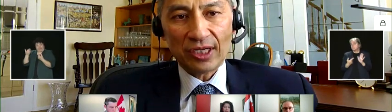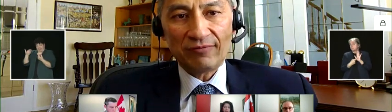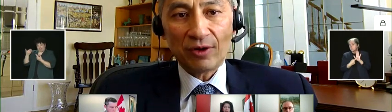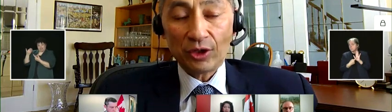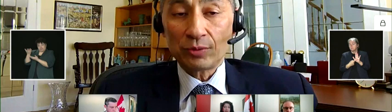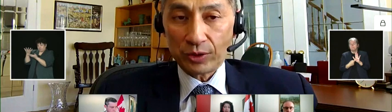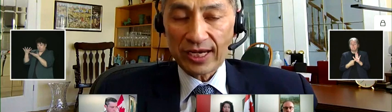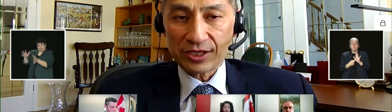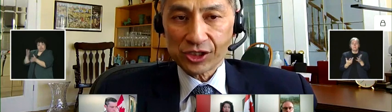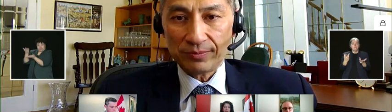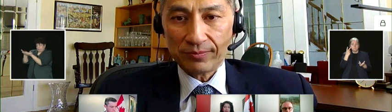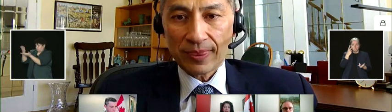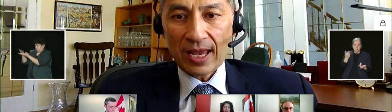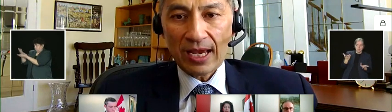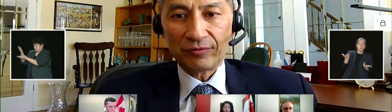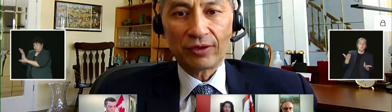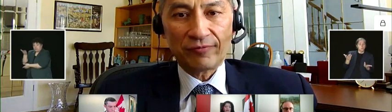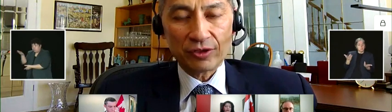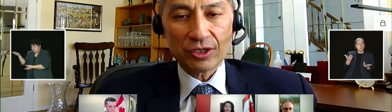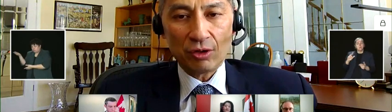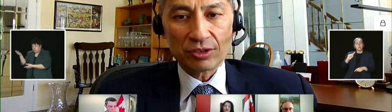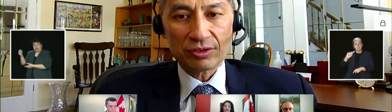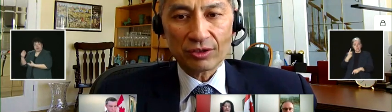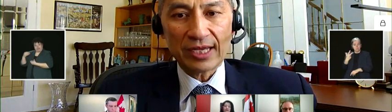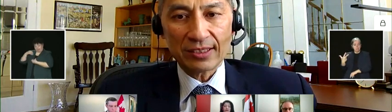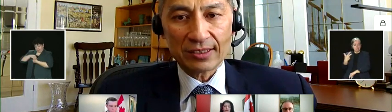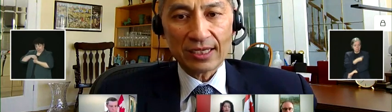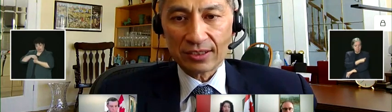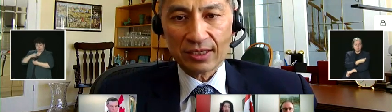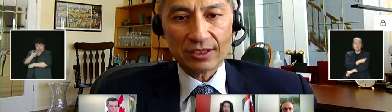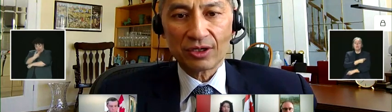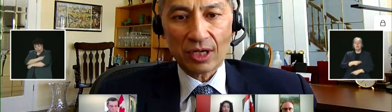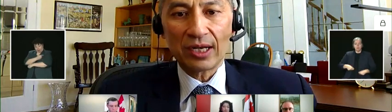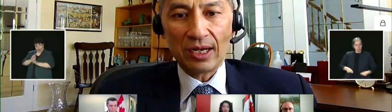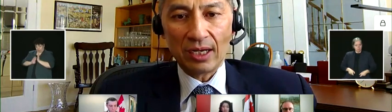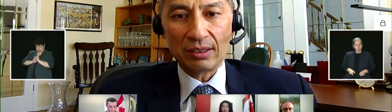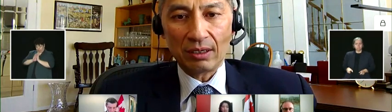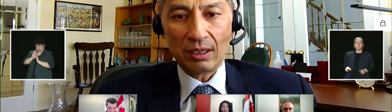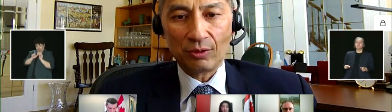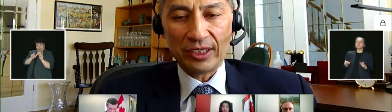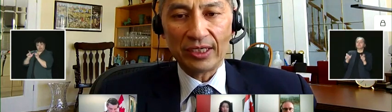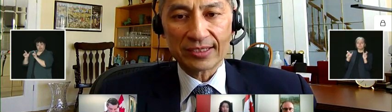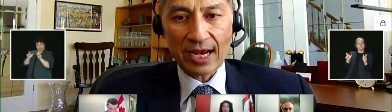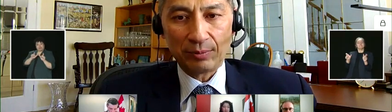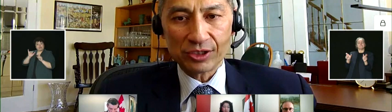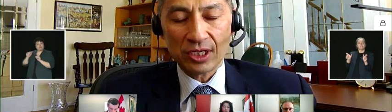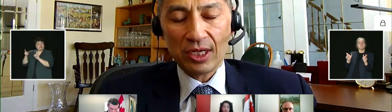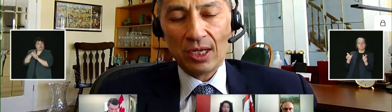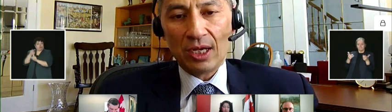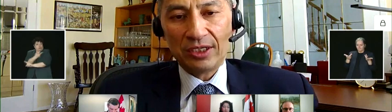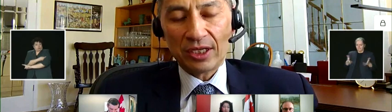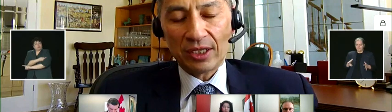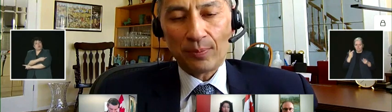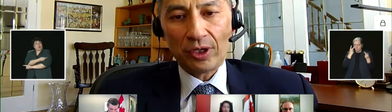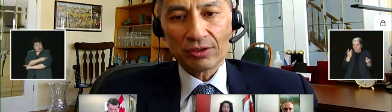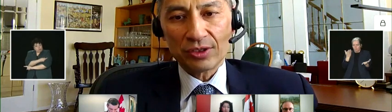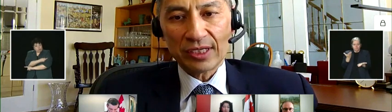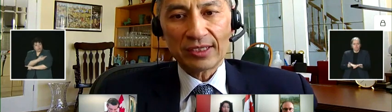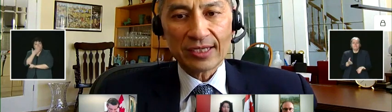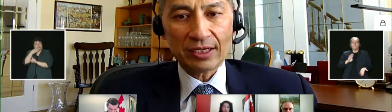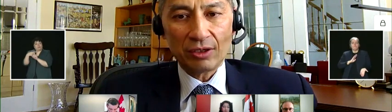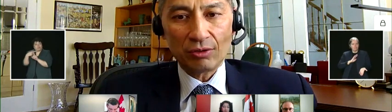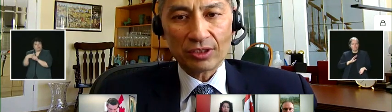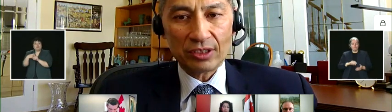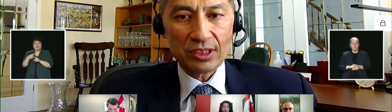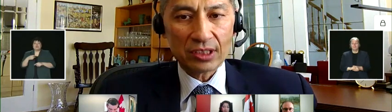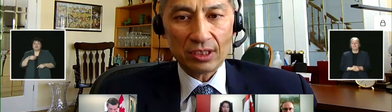shown that you get very good protection after the first dose. So that's already established. The other point also is that